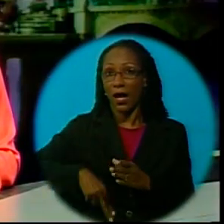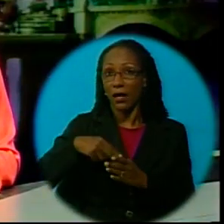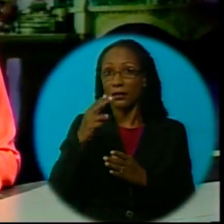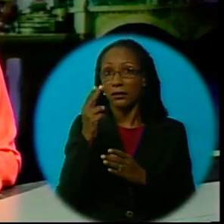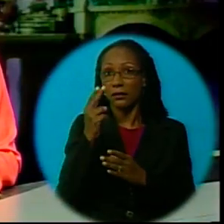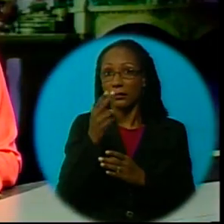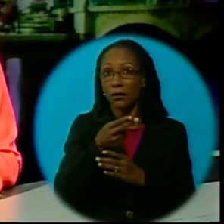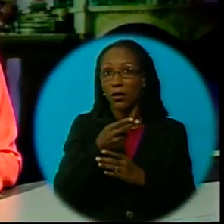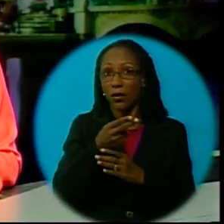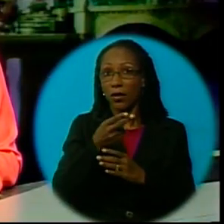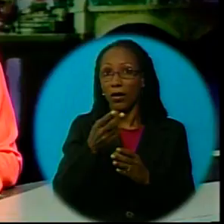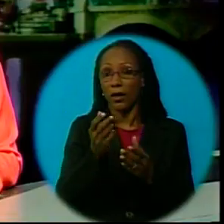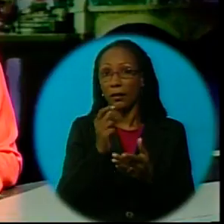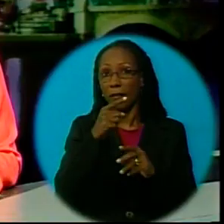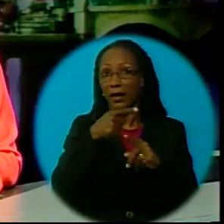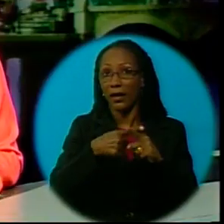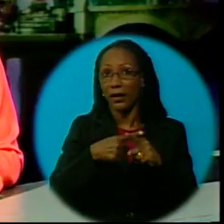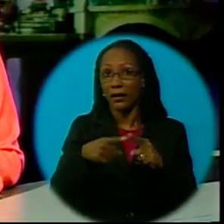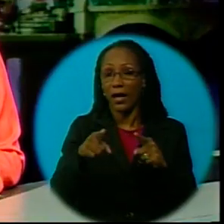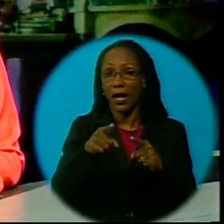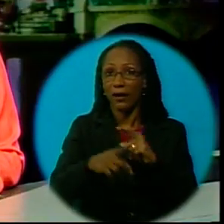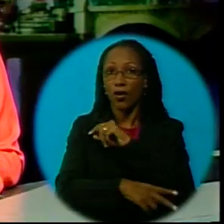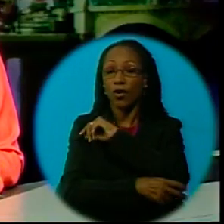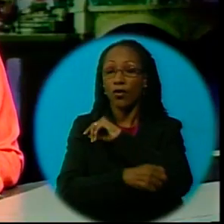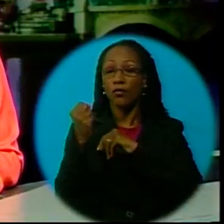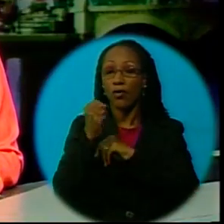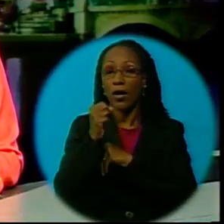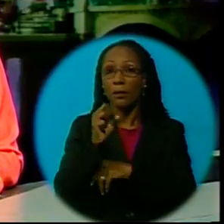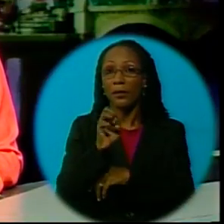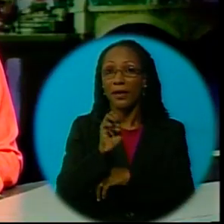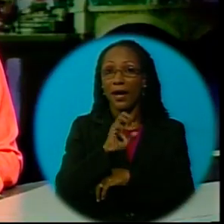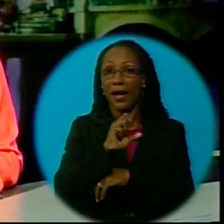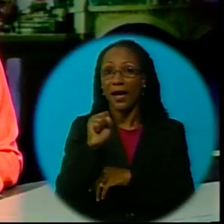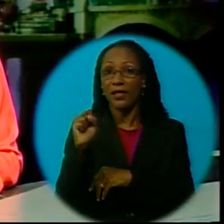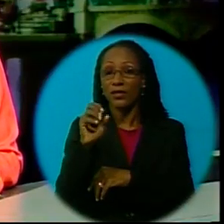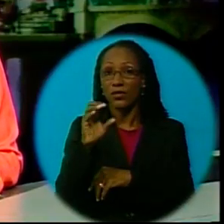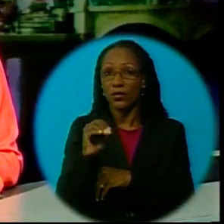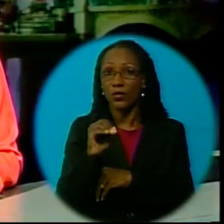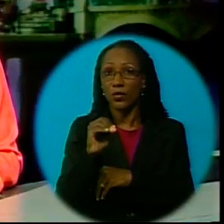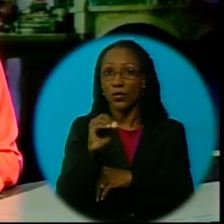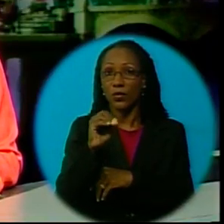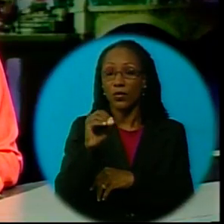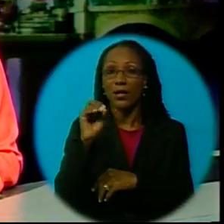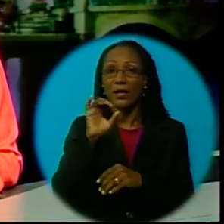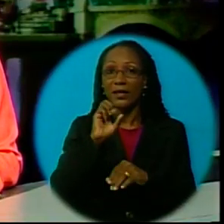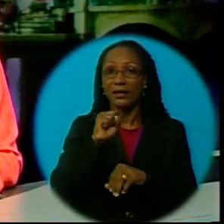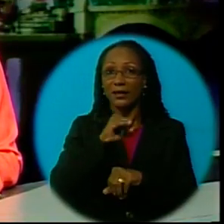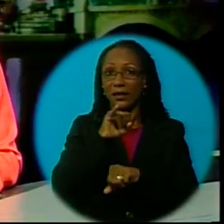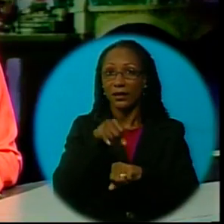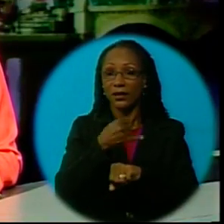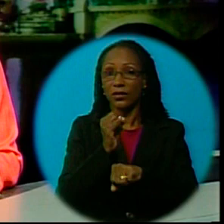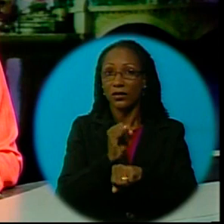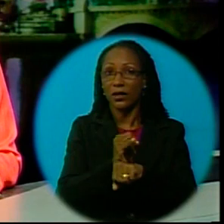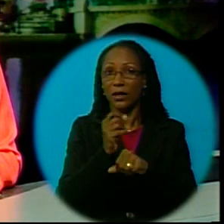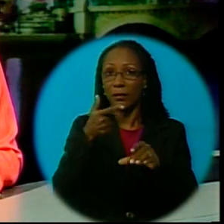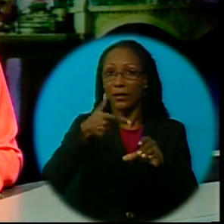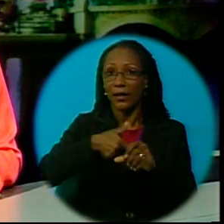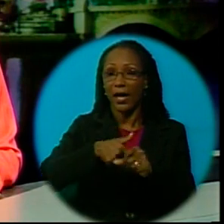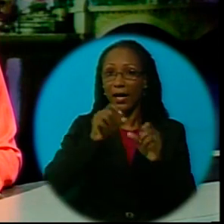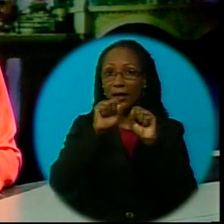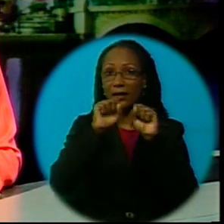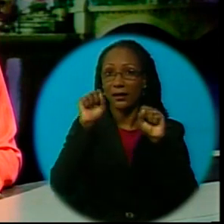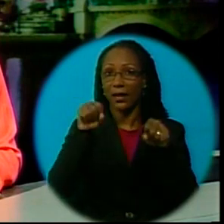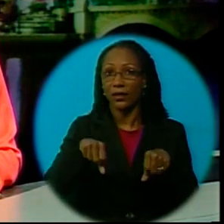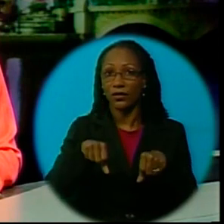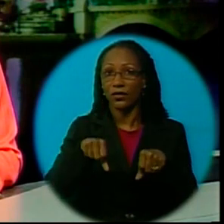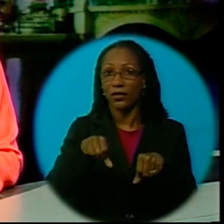service station in St. James yesterday morning. It was around 5 o'clock when the men, one armed with a knife and the other with a gun,